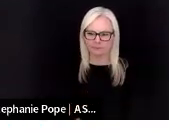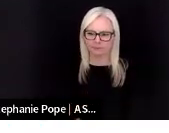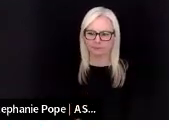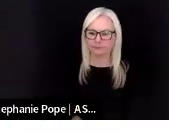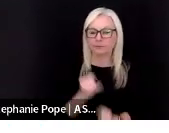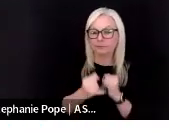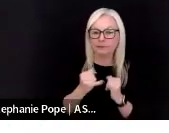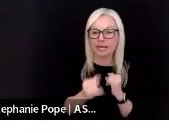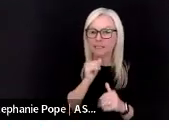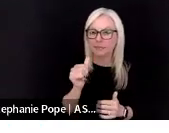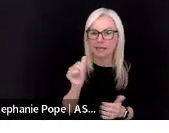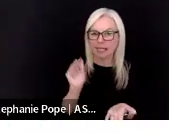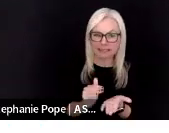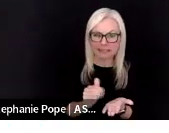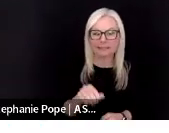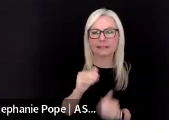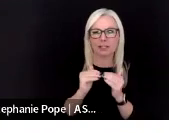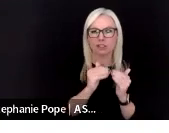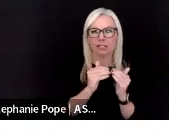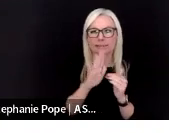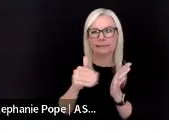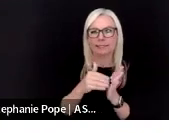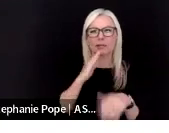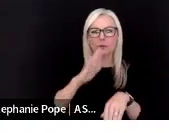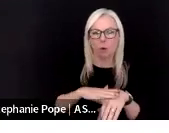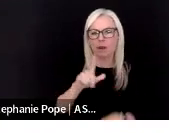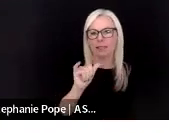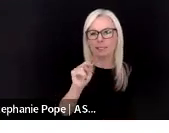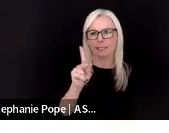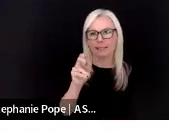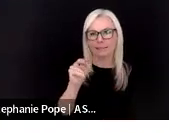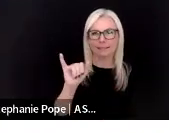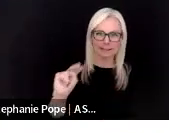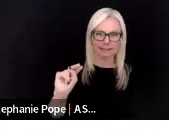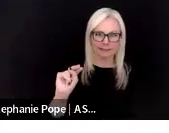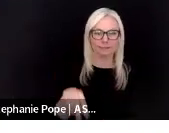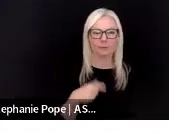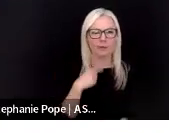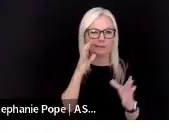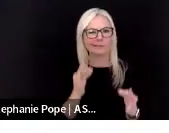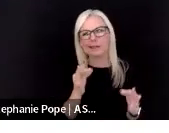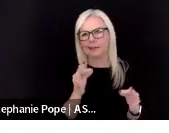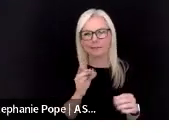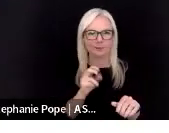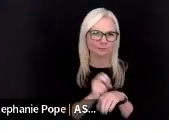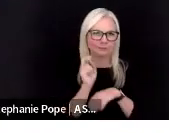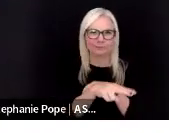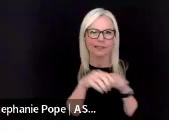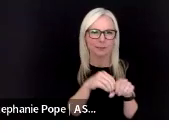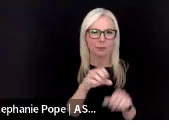Last but not least, Justice Center is on LinkedIn. We have decided to dip our toe into the world of social media. I would